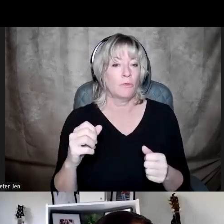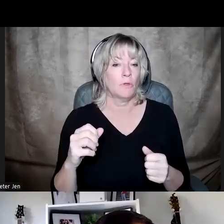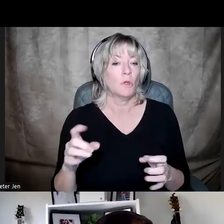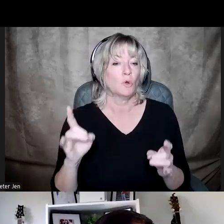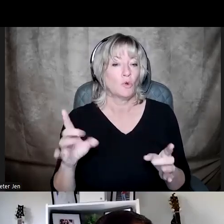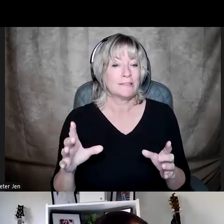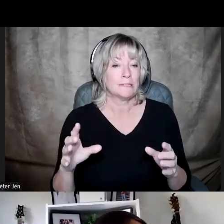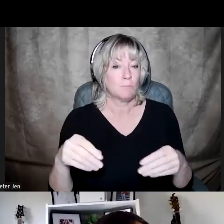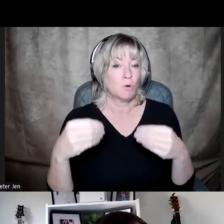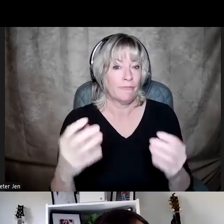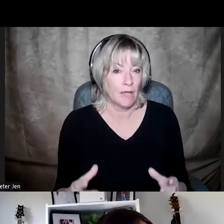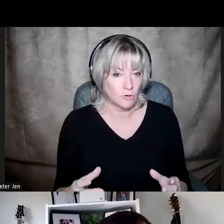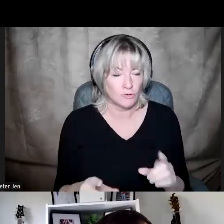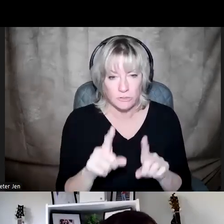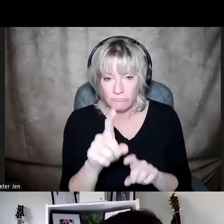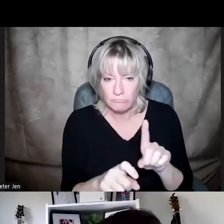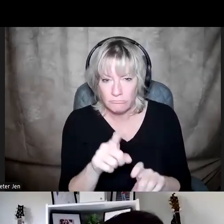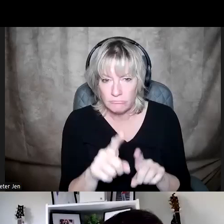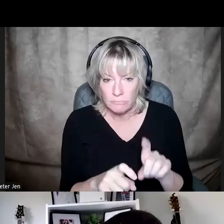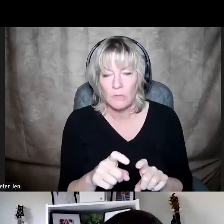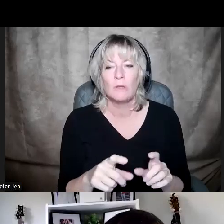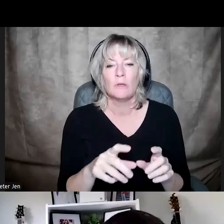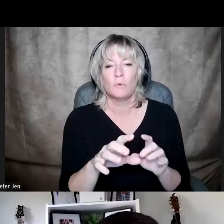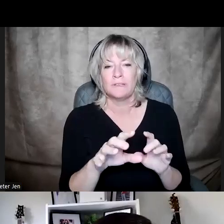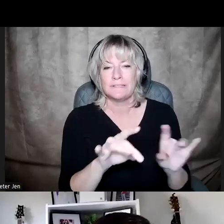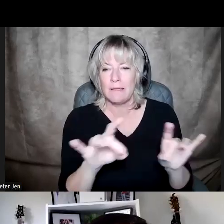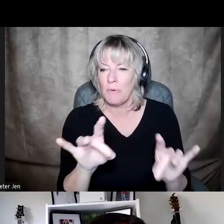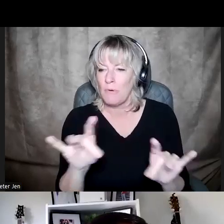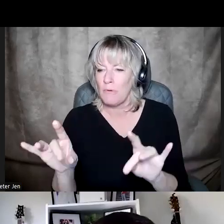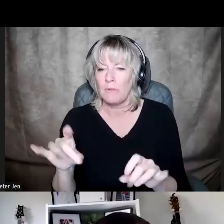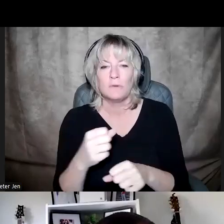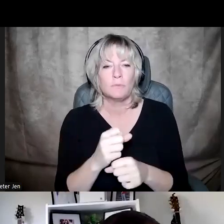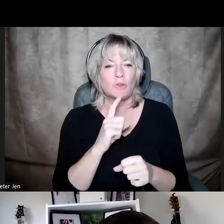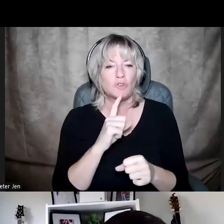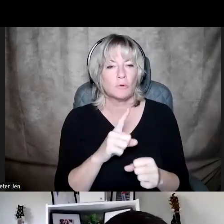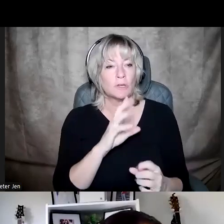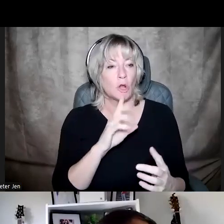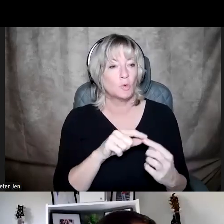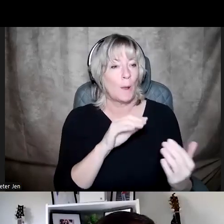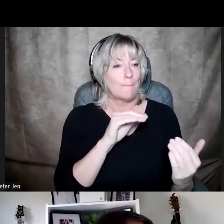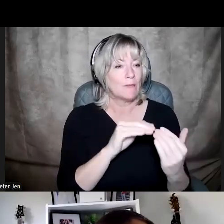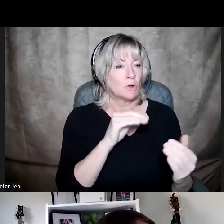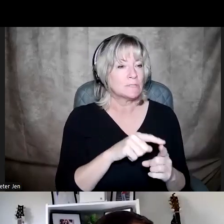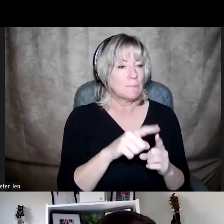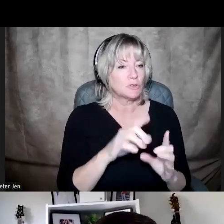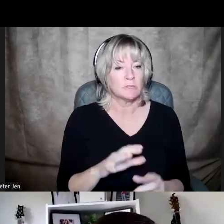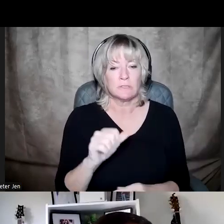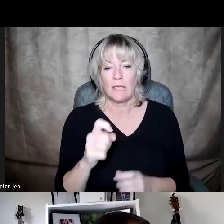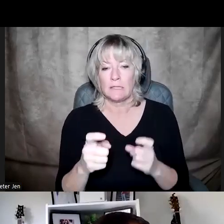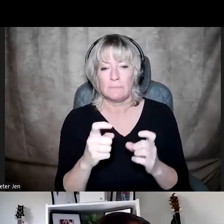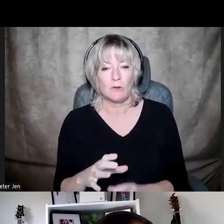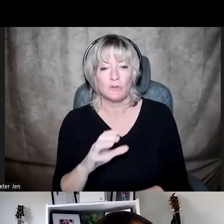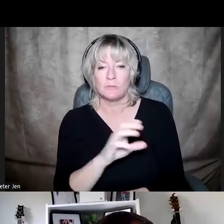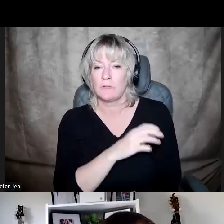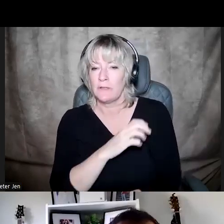really took a lot of steps to adopt kind of a purposive sampling approach to make sure we spoke to peer specialists, case managers, clinicians, and program leadership